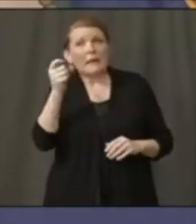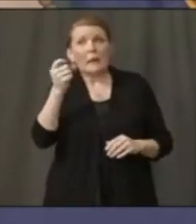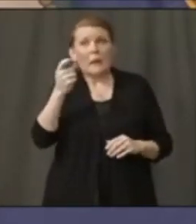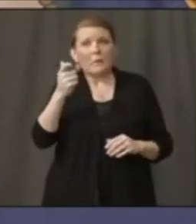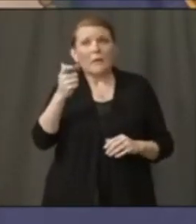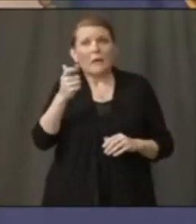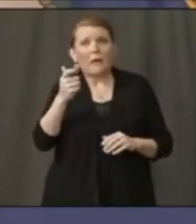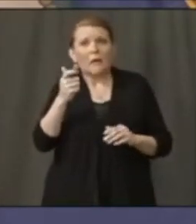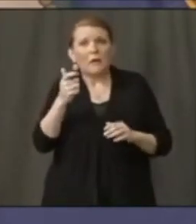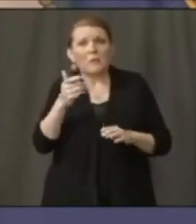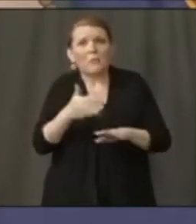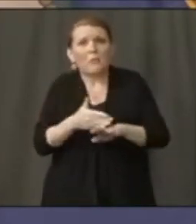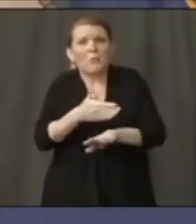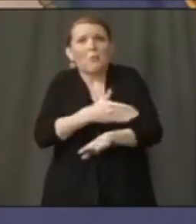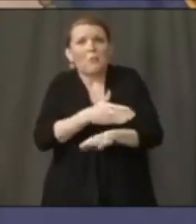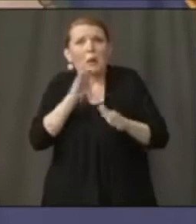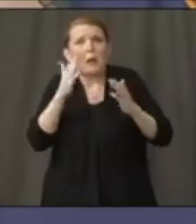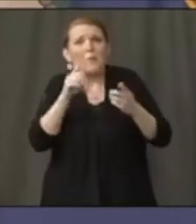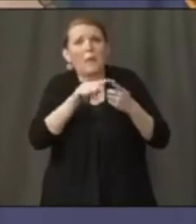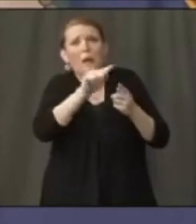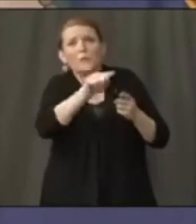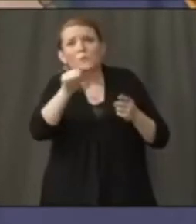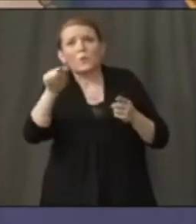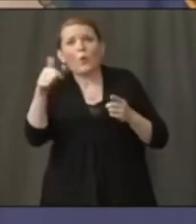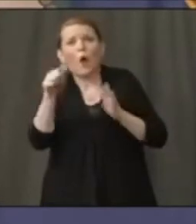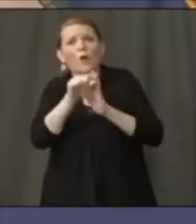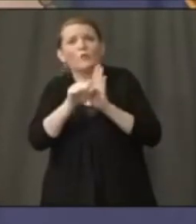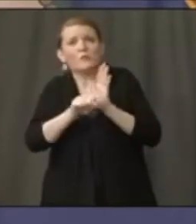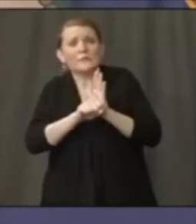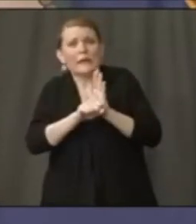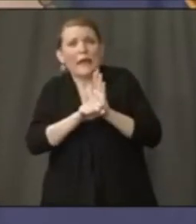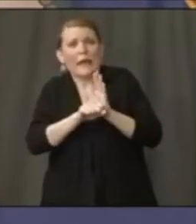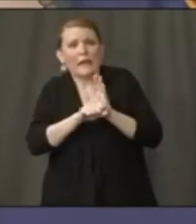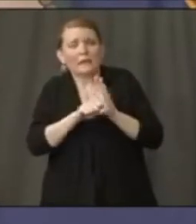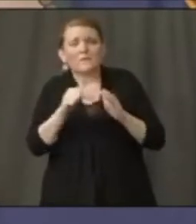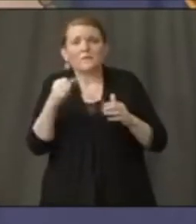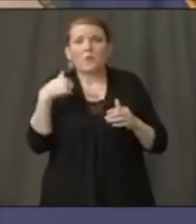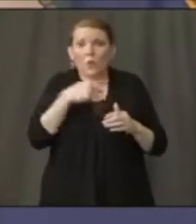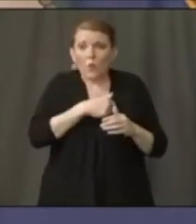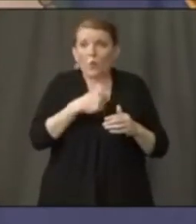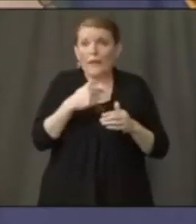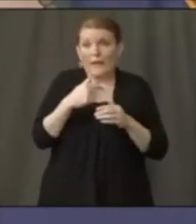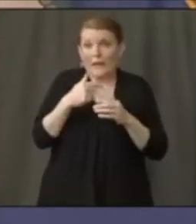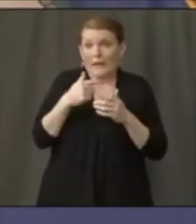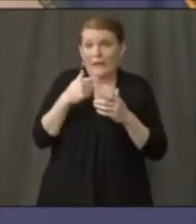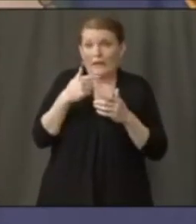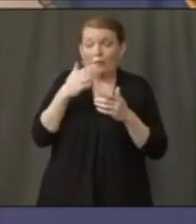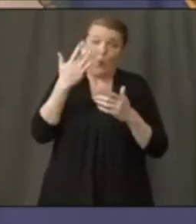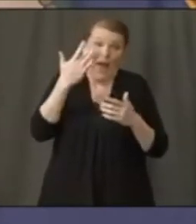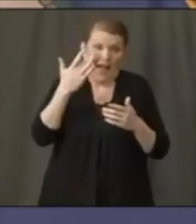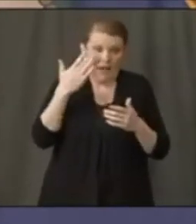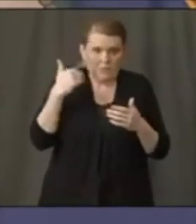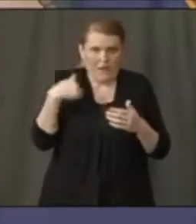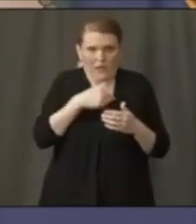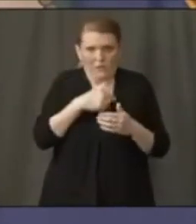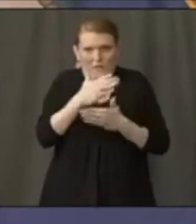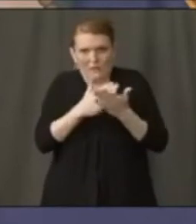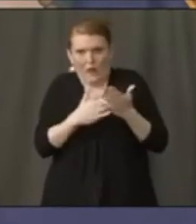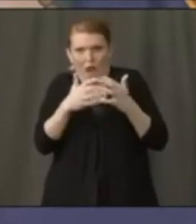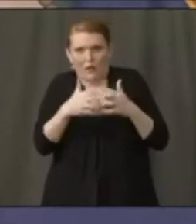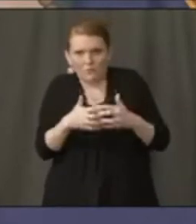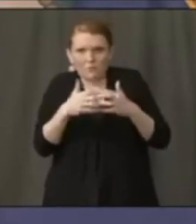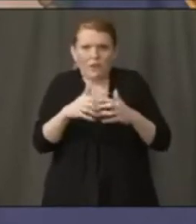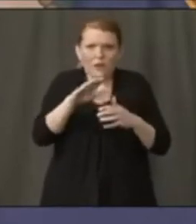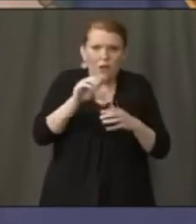core industries that do well in bad times as well as good. Healthcare being one. Education, we'll see, but right